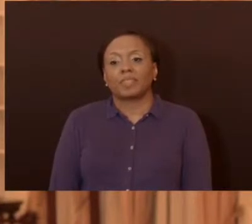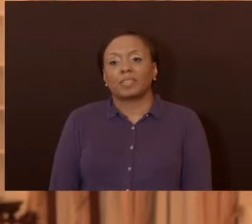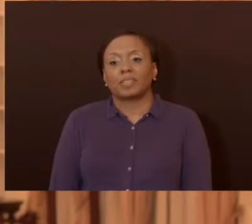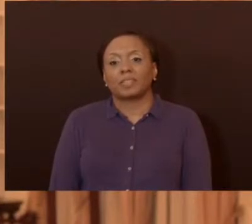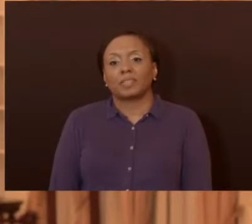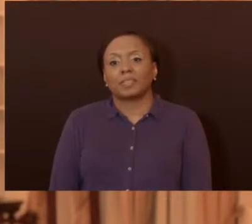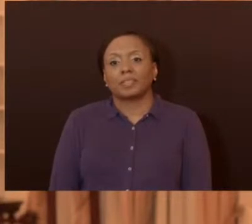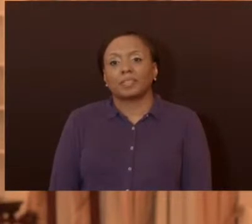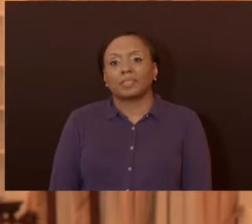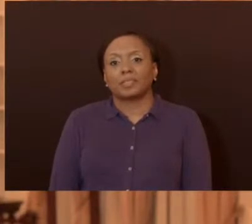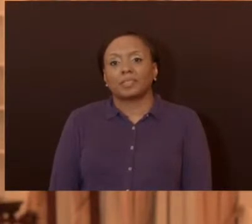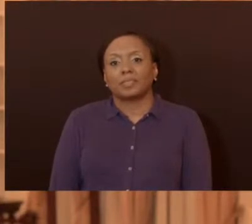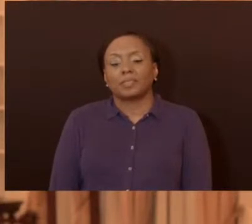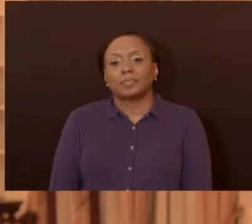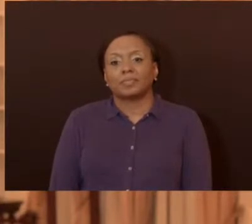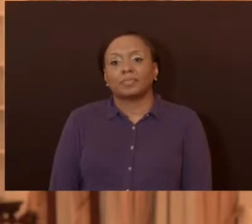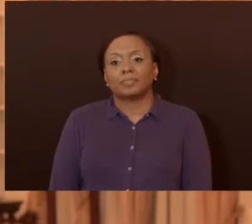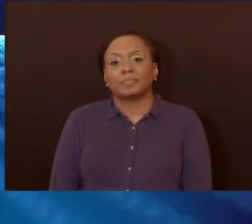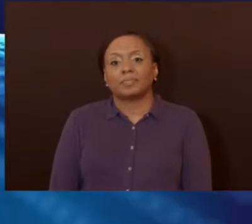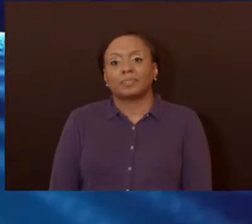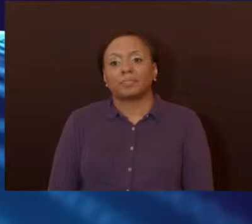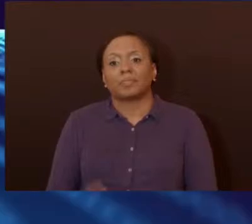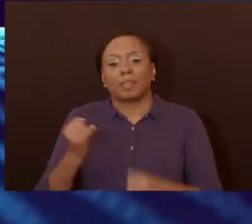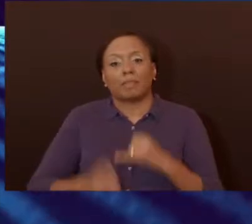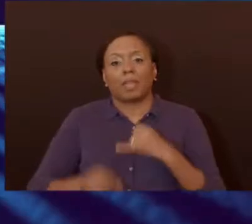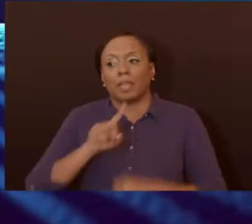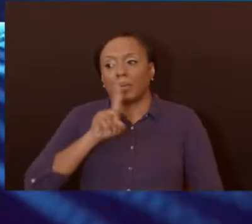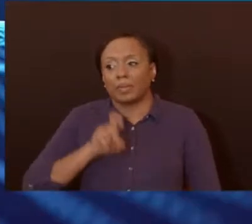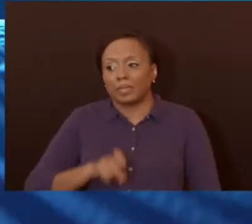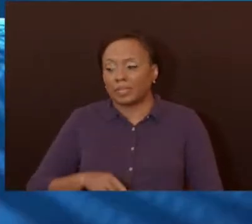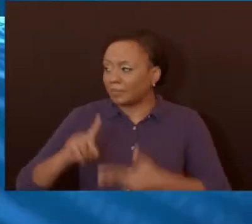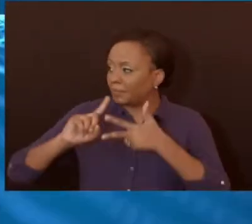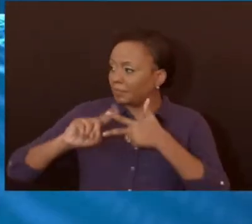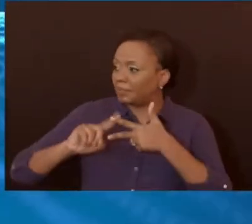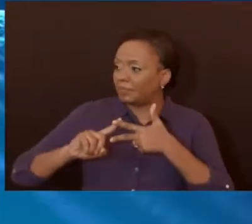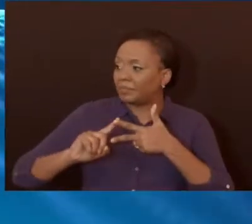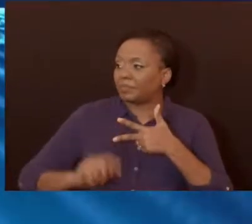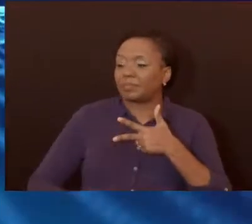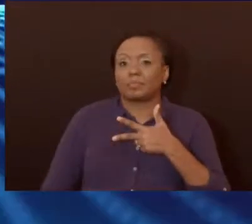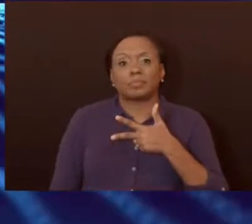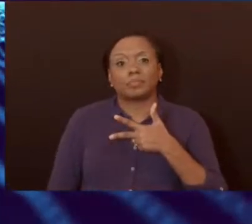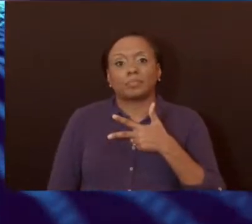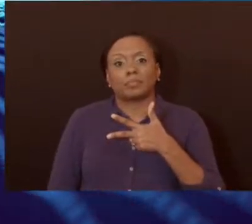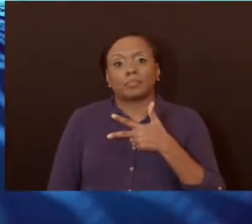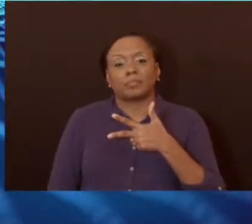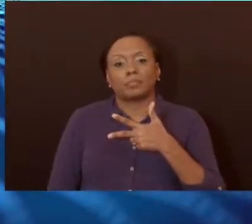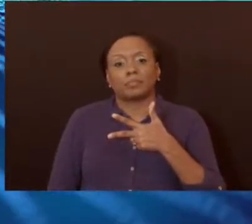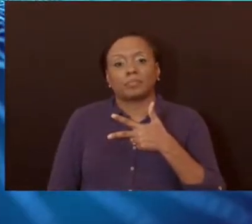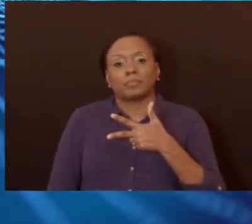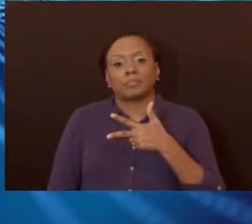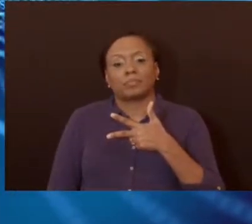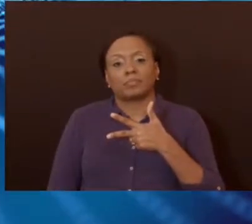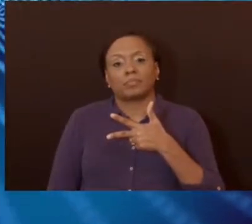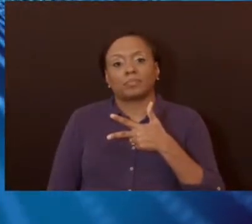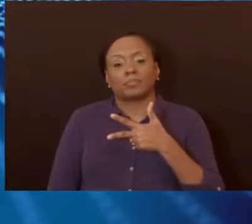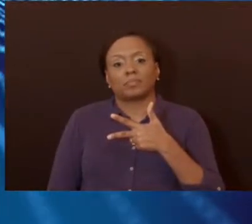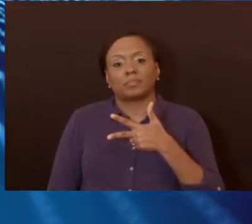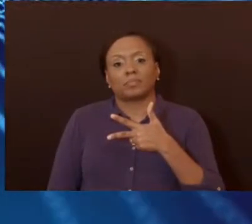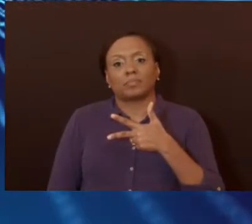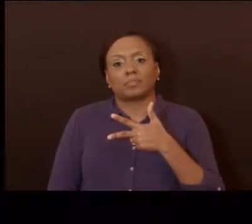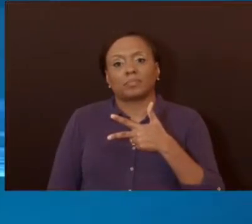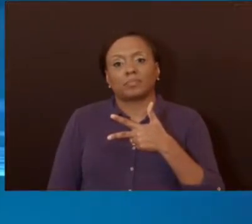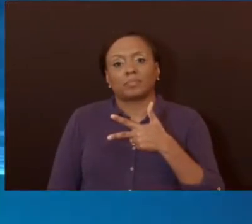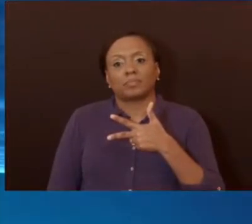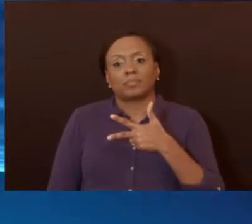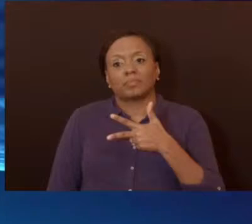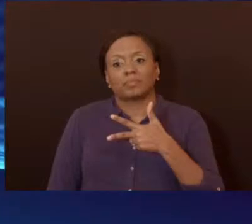Final question from me for Dr. Cumberbatch. Could you give me an idea of given the fact that we're